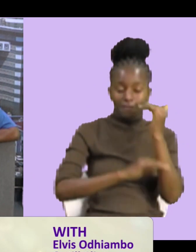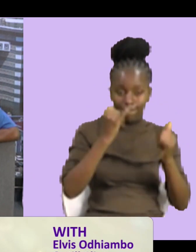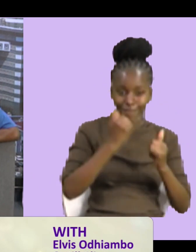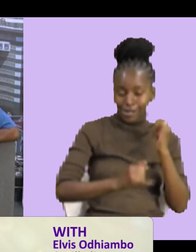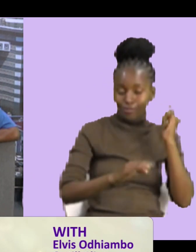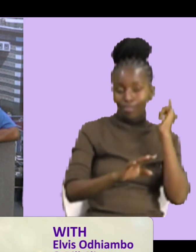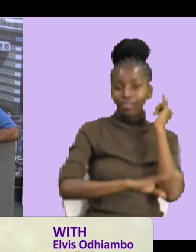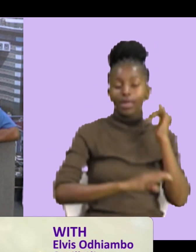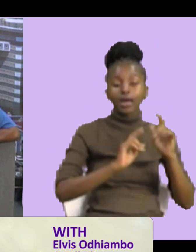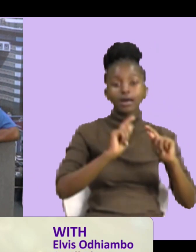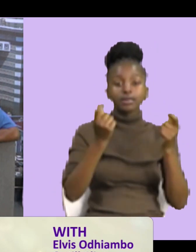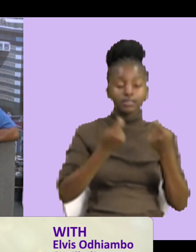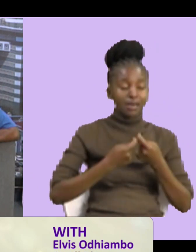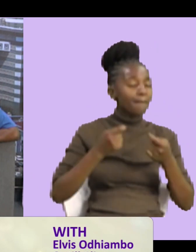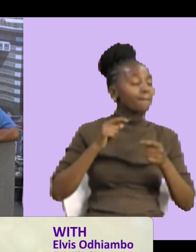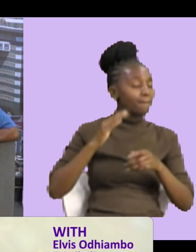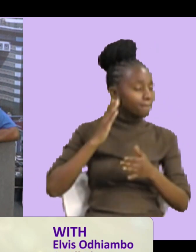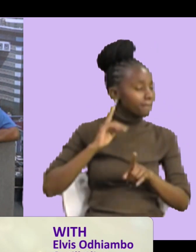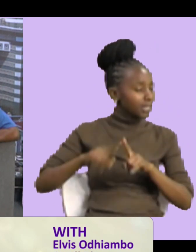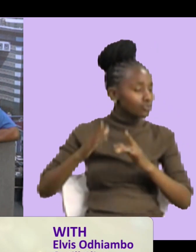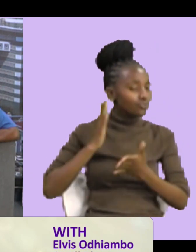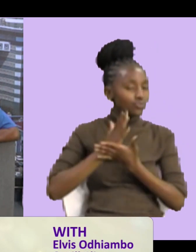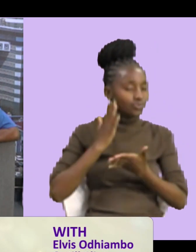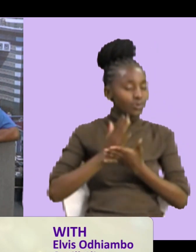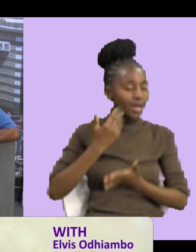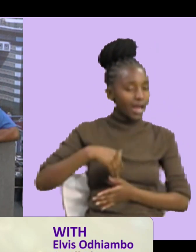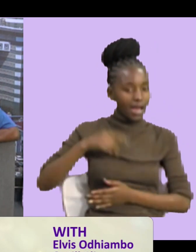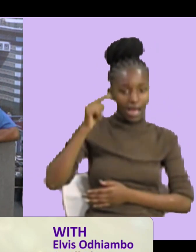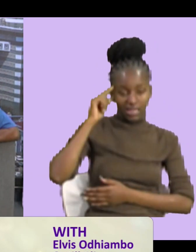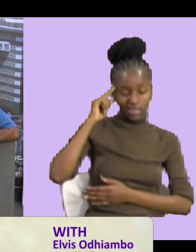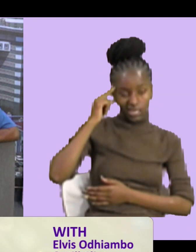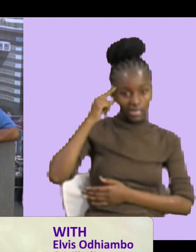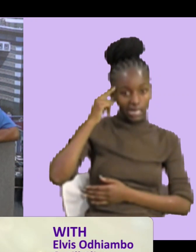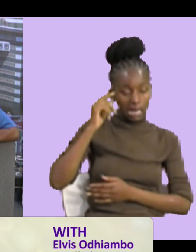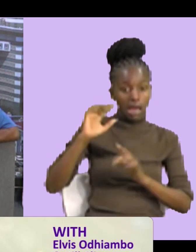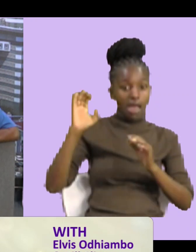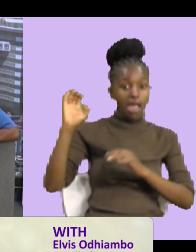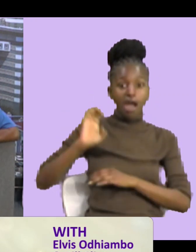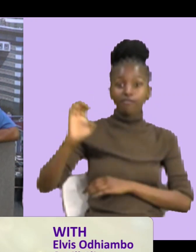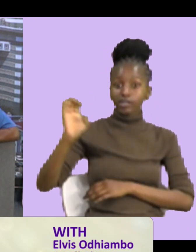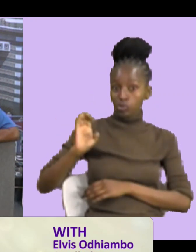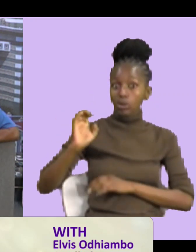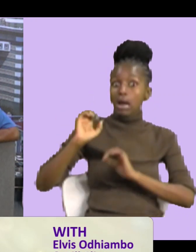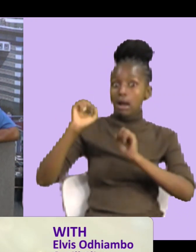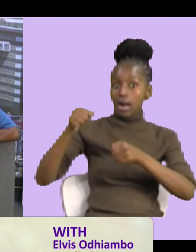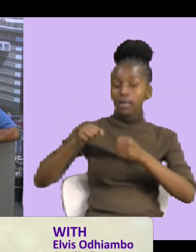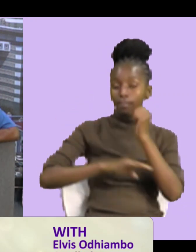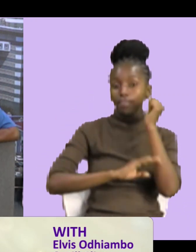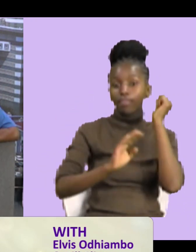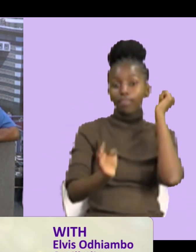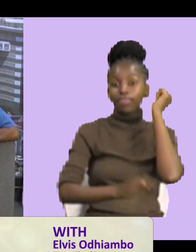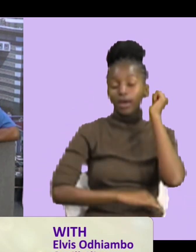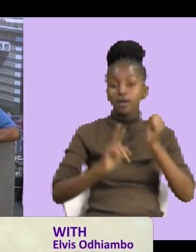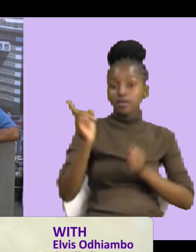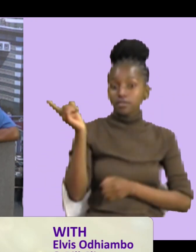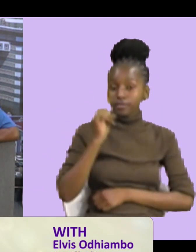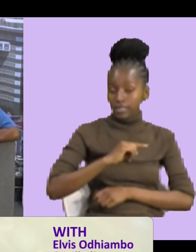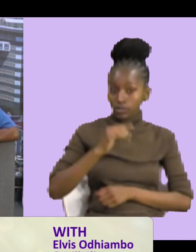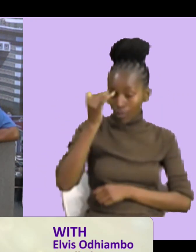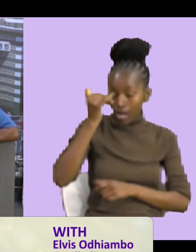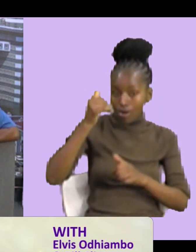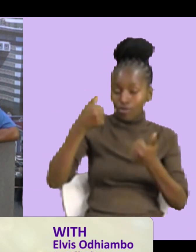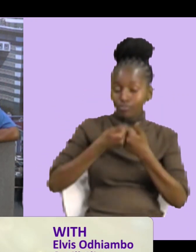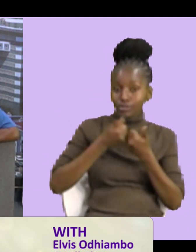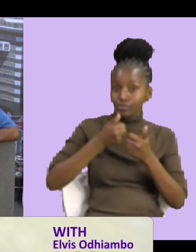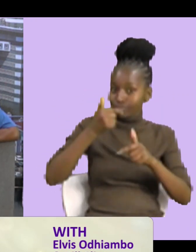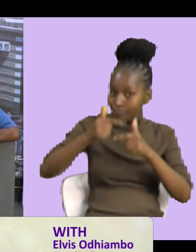like you mentioned, this might increase their chances of them being relegated, because as the games go by, also we